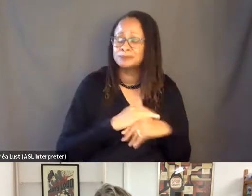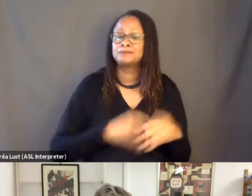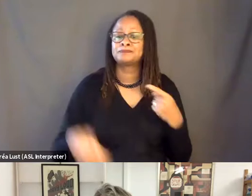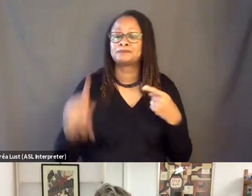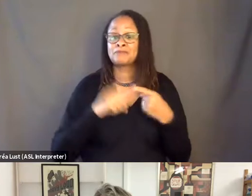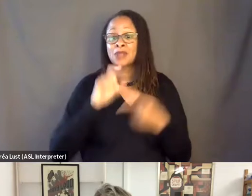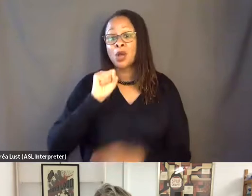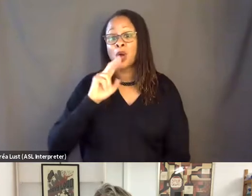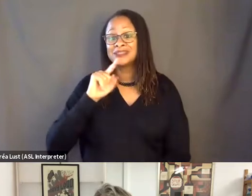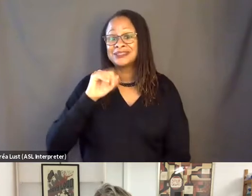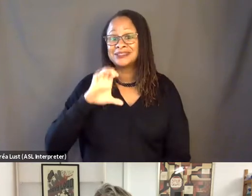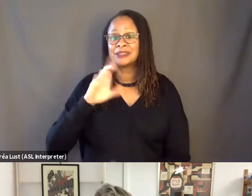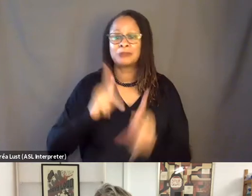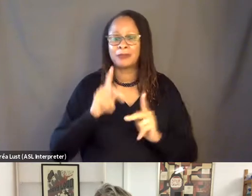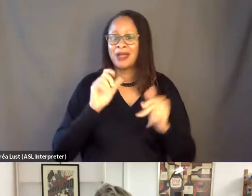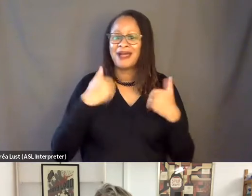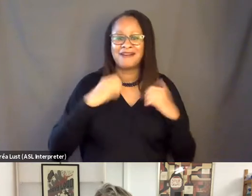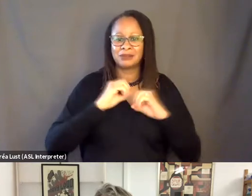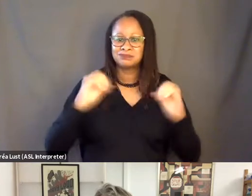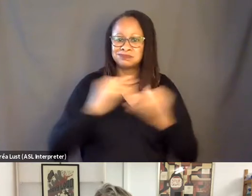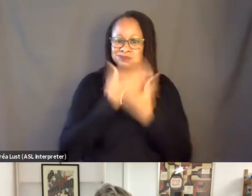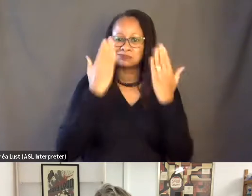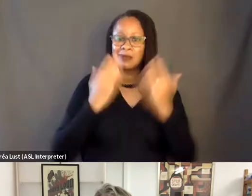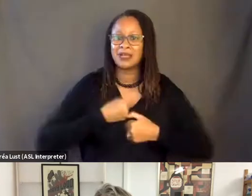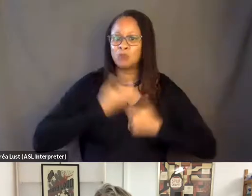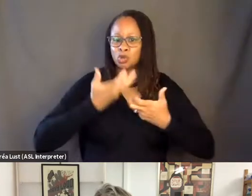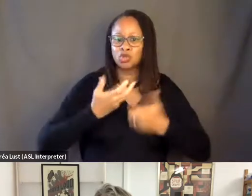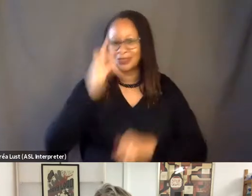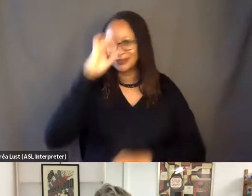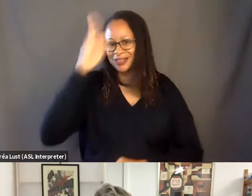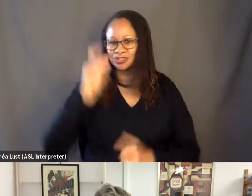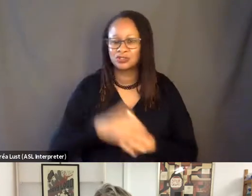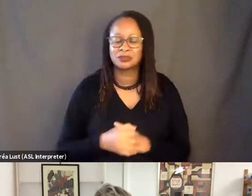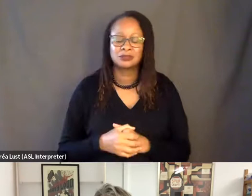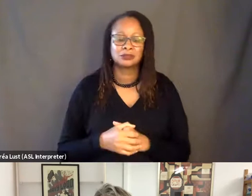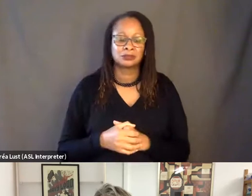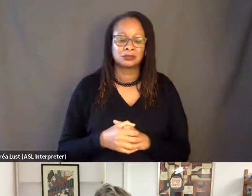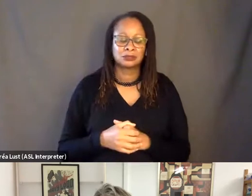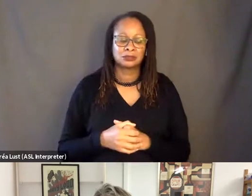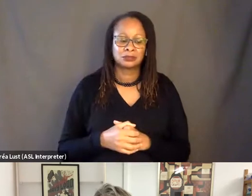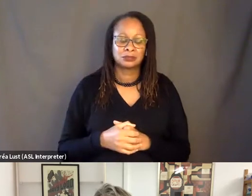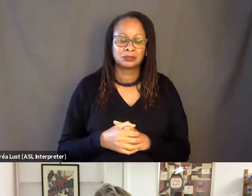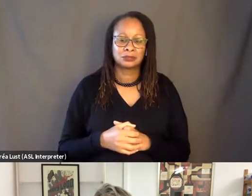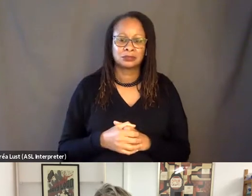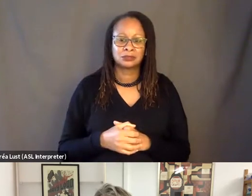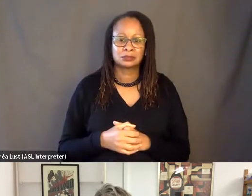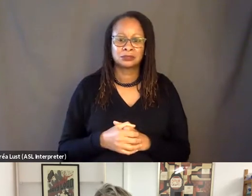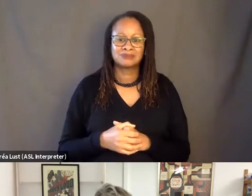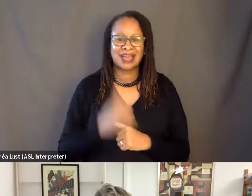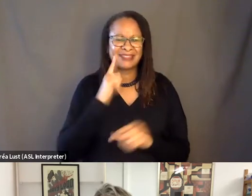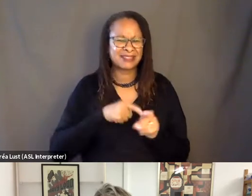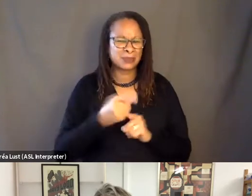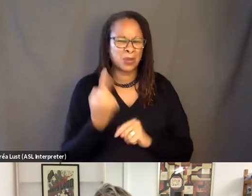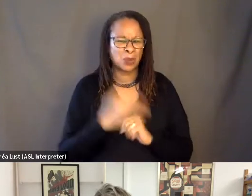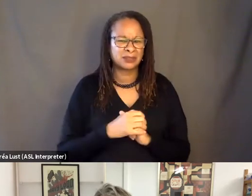autistic people have little or no emotional intelligence, and that, I think maybe that's the main one.